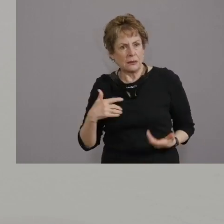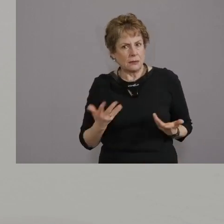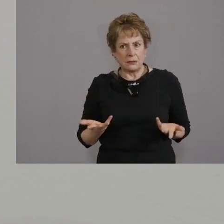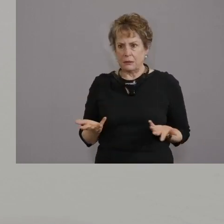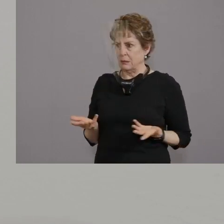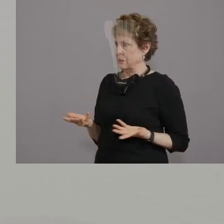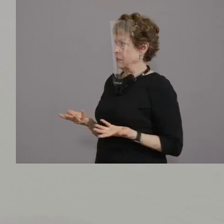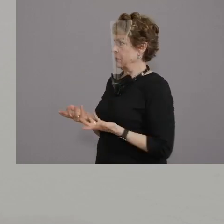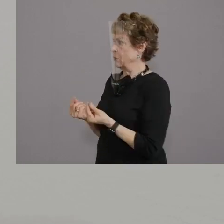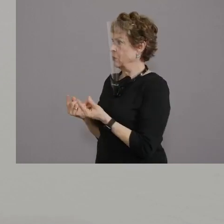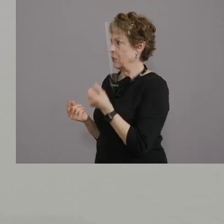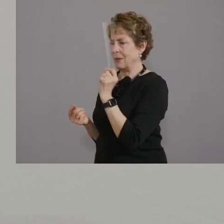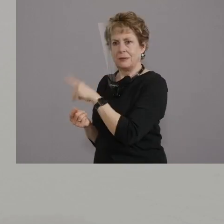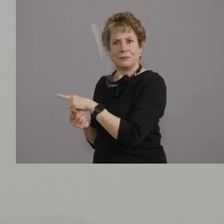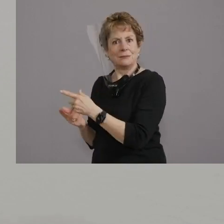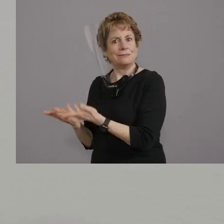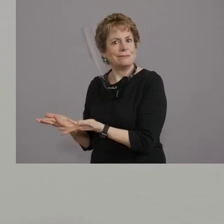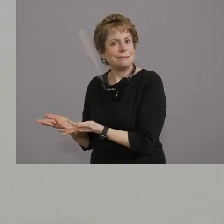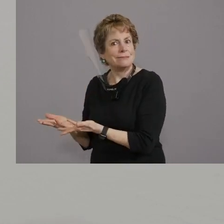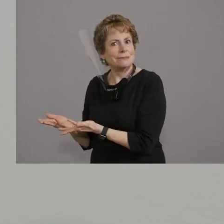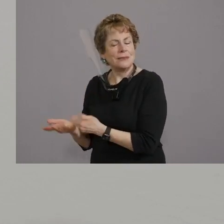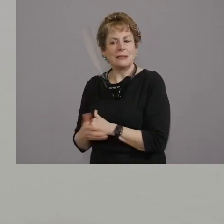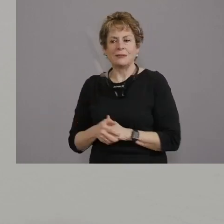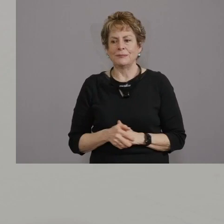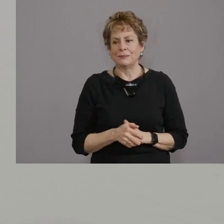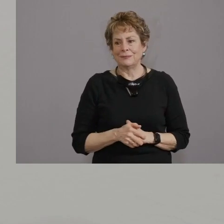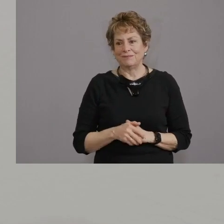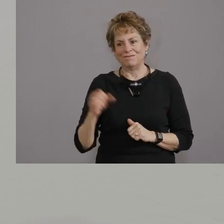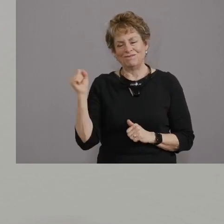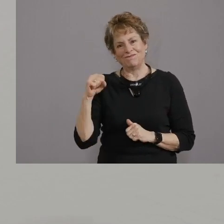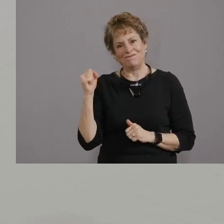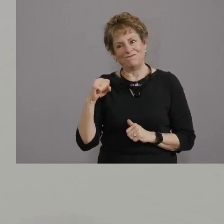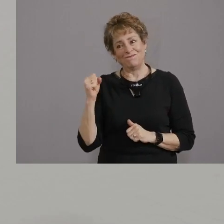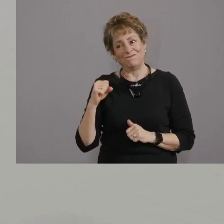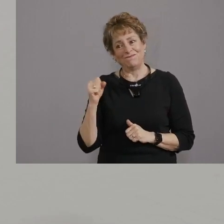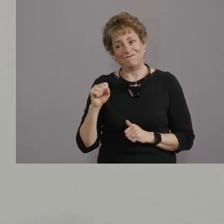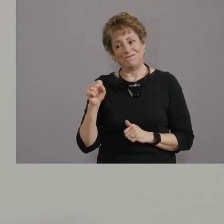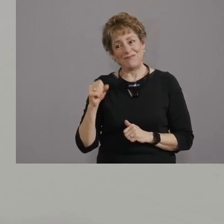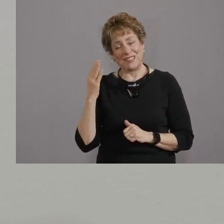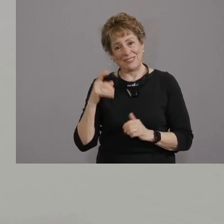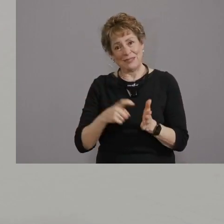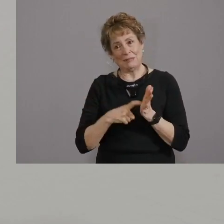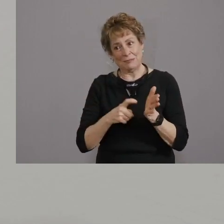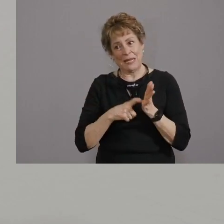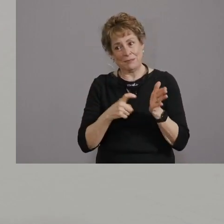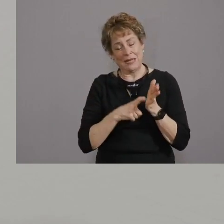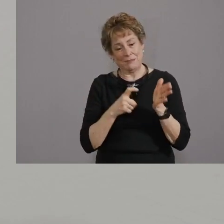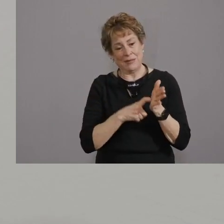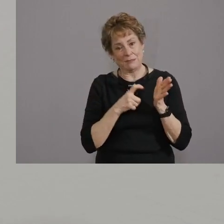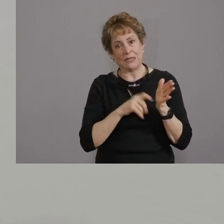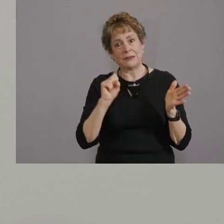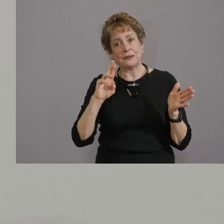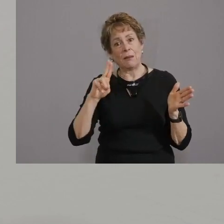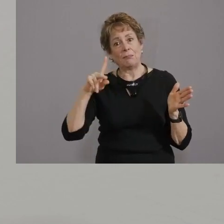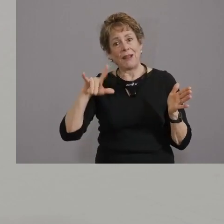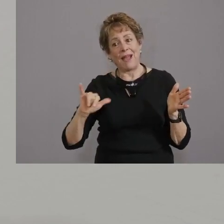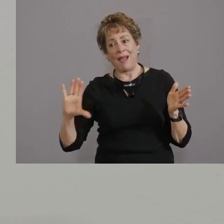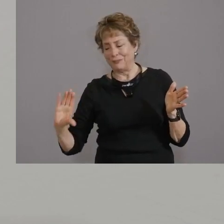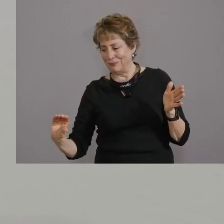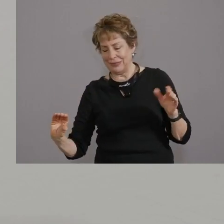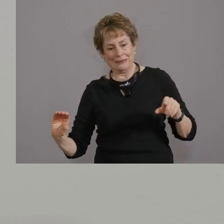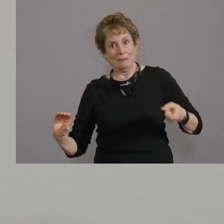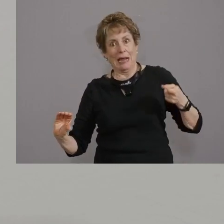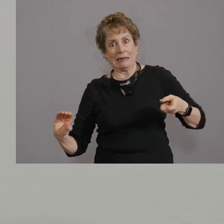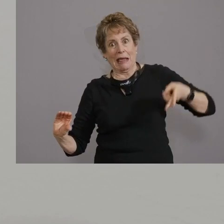have more demand than supply, which in a public health standpoint, I want 100% of people vaccinated. So I am